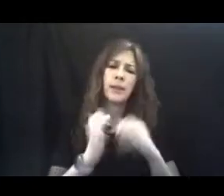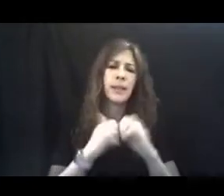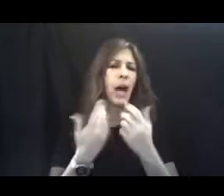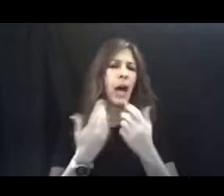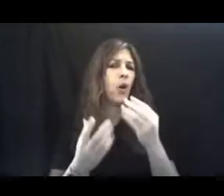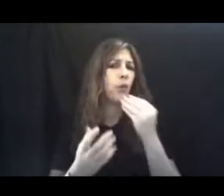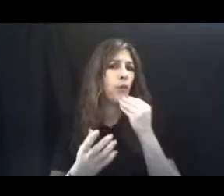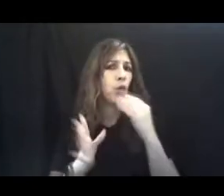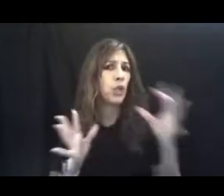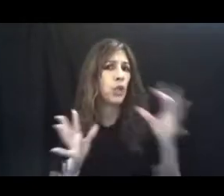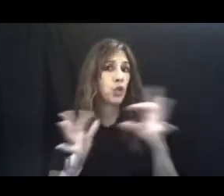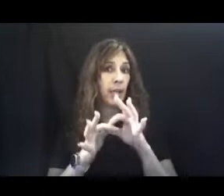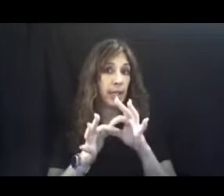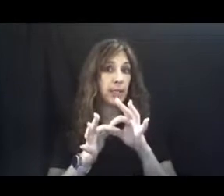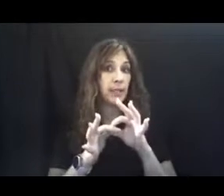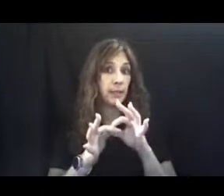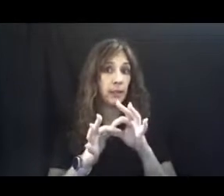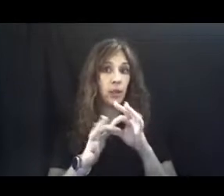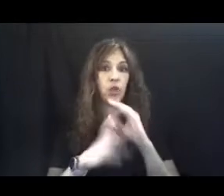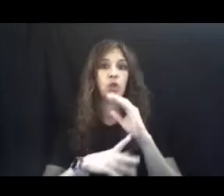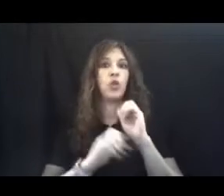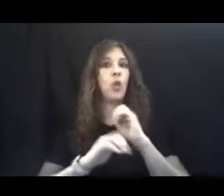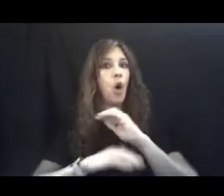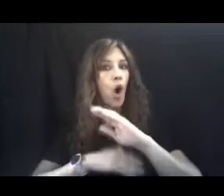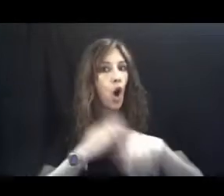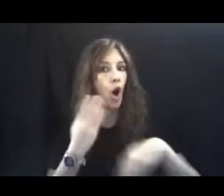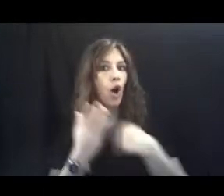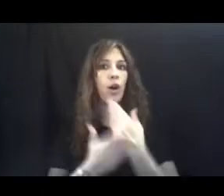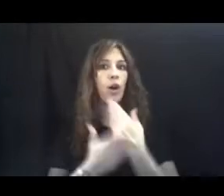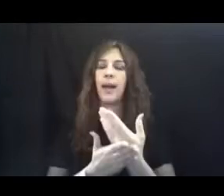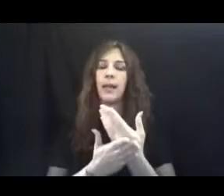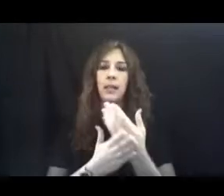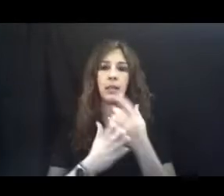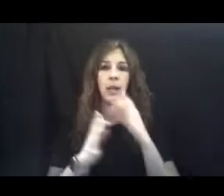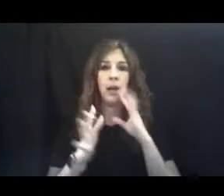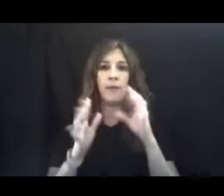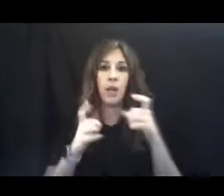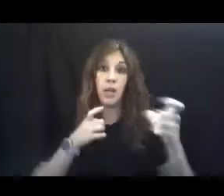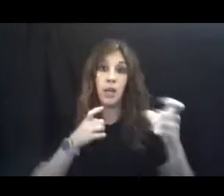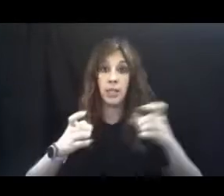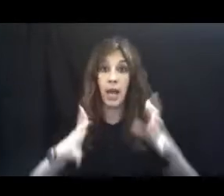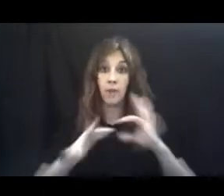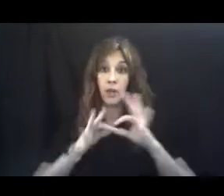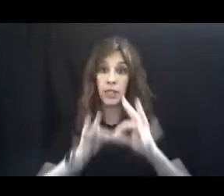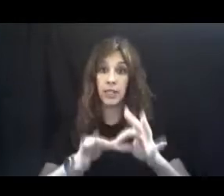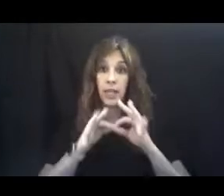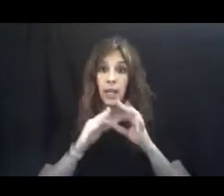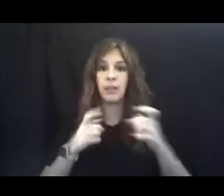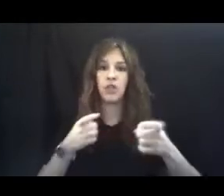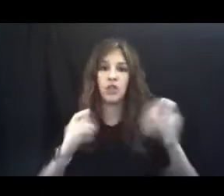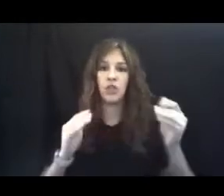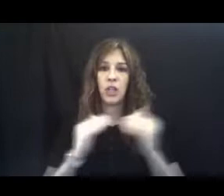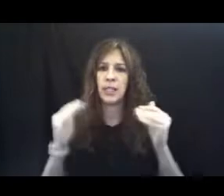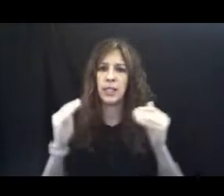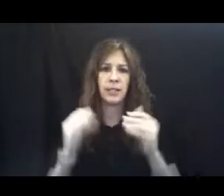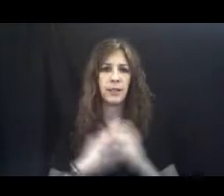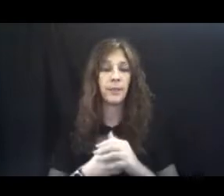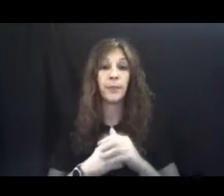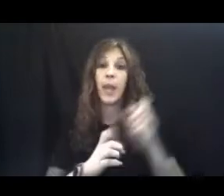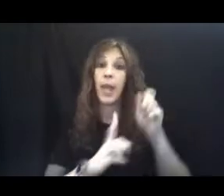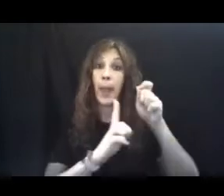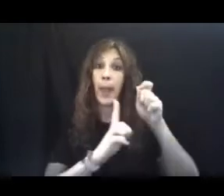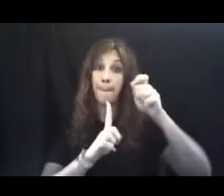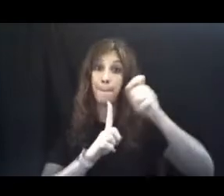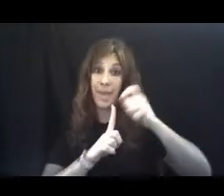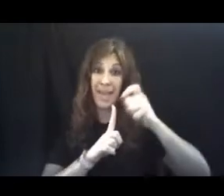to all kinds of forms of sovereignty and justice, whatever community you're talking about. In Palestine, one of the